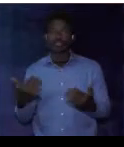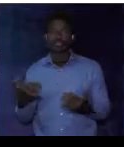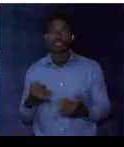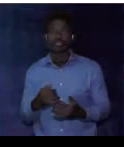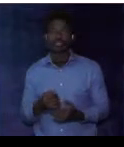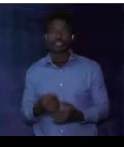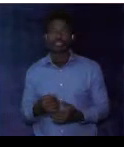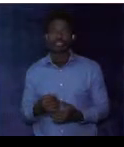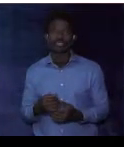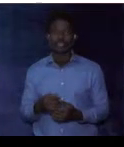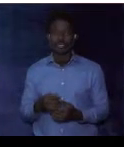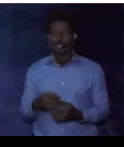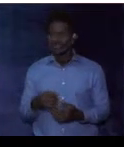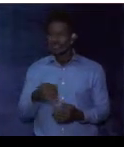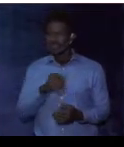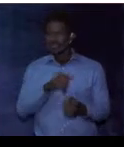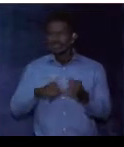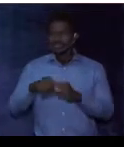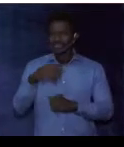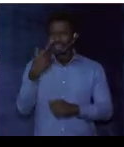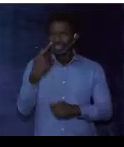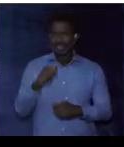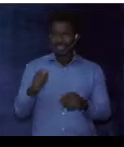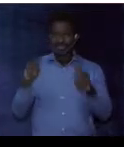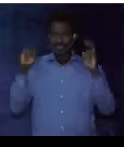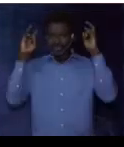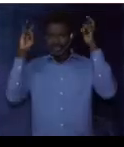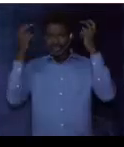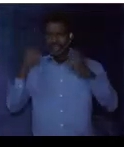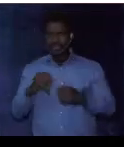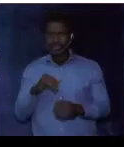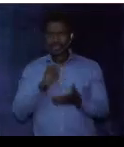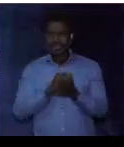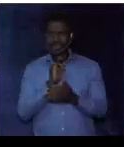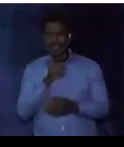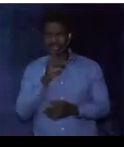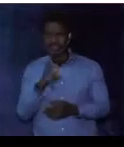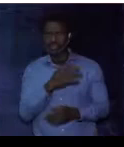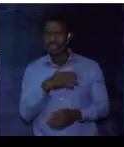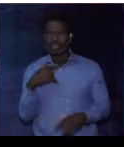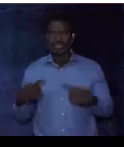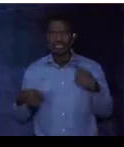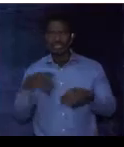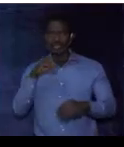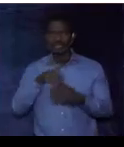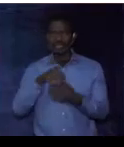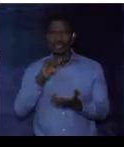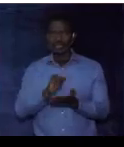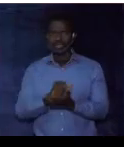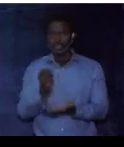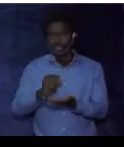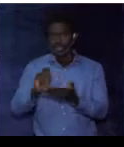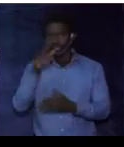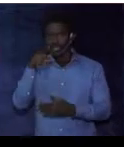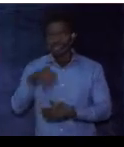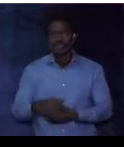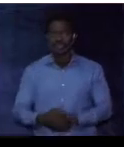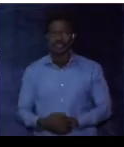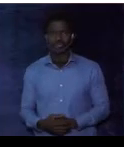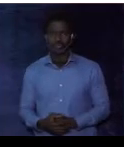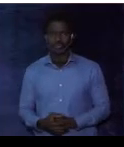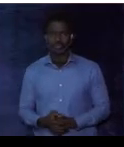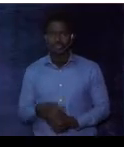about the topic and states the thesis. That is the facts and the arguments contained in that write-up.